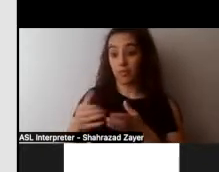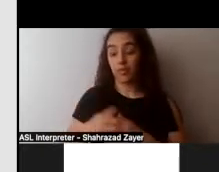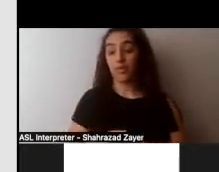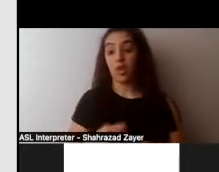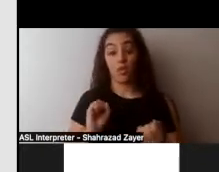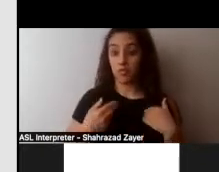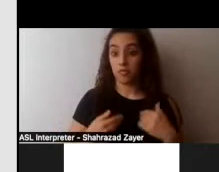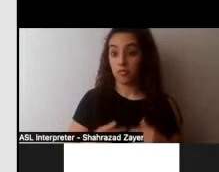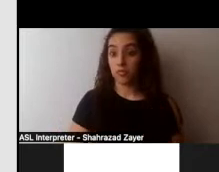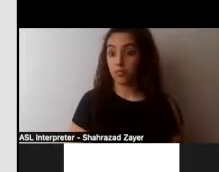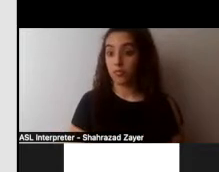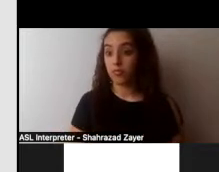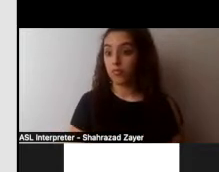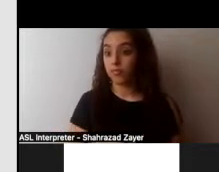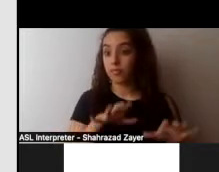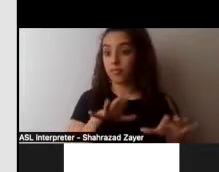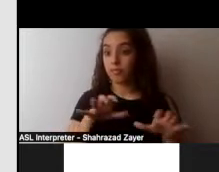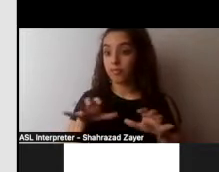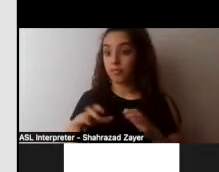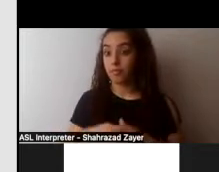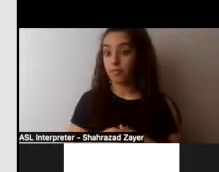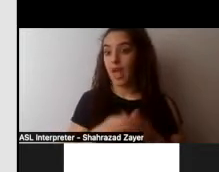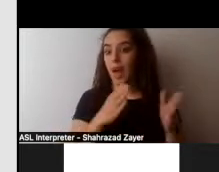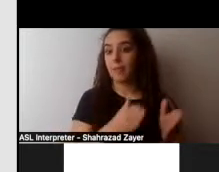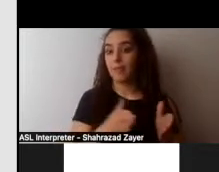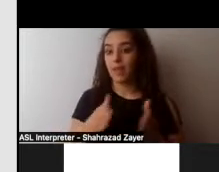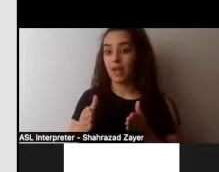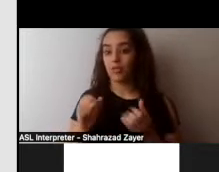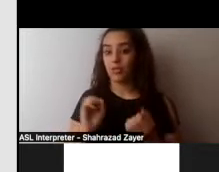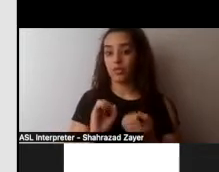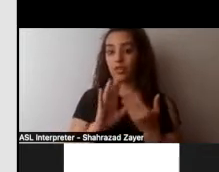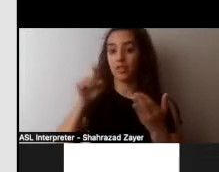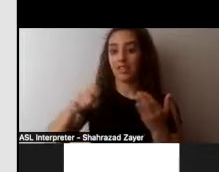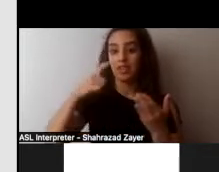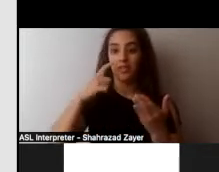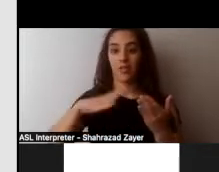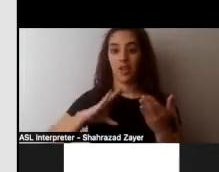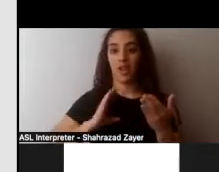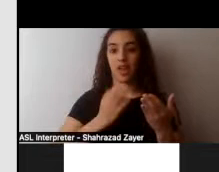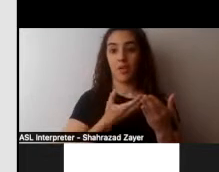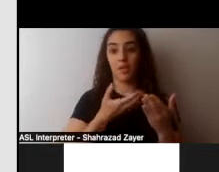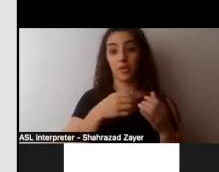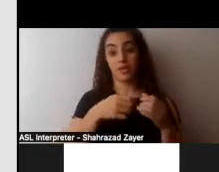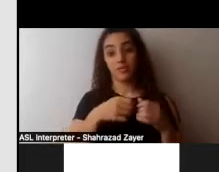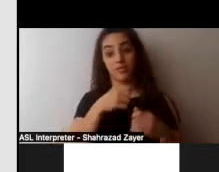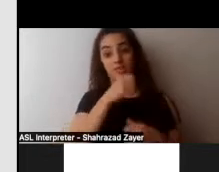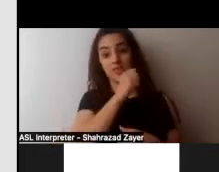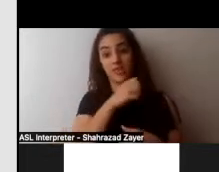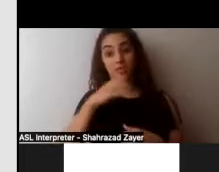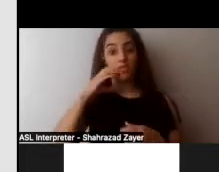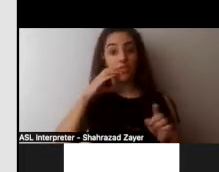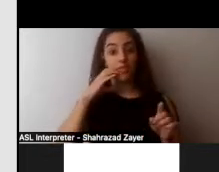a high-level plan to address the needs of our seniors. The report we'll talk about today is the result of that group's great